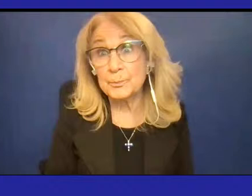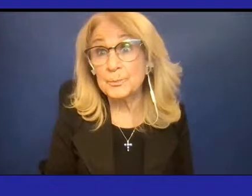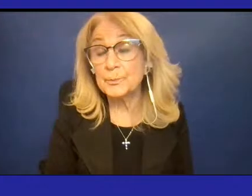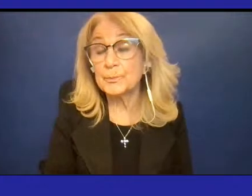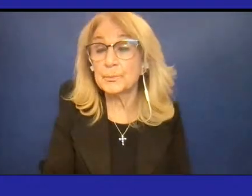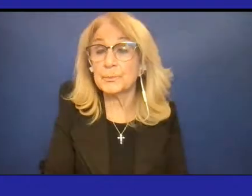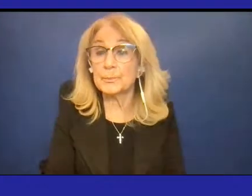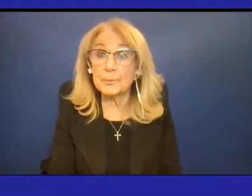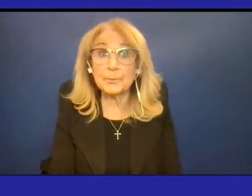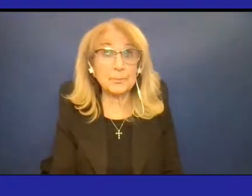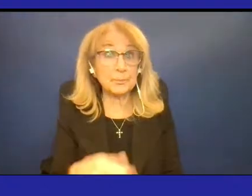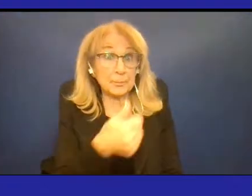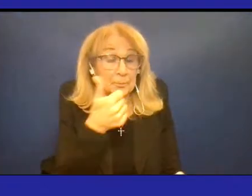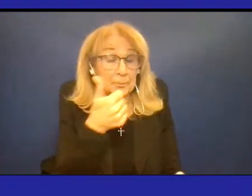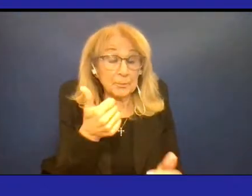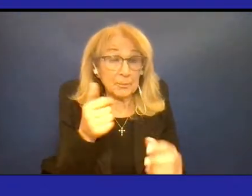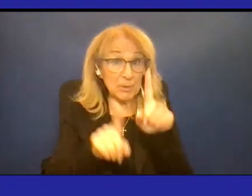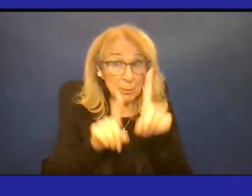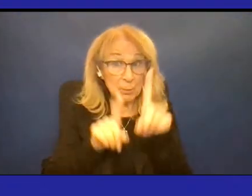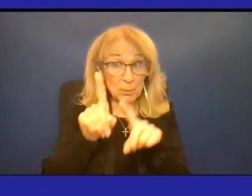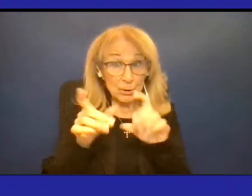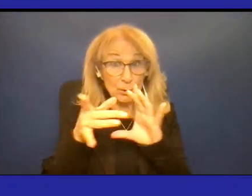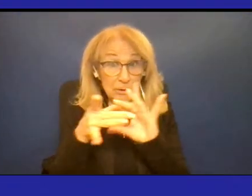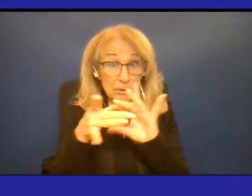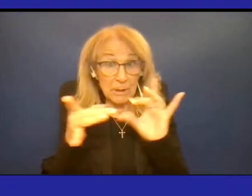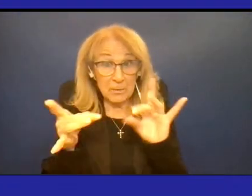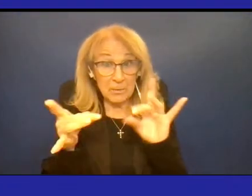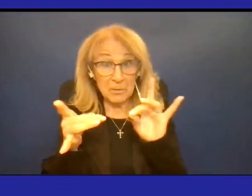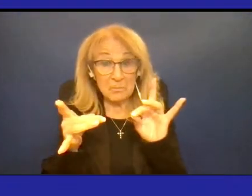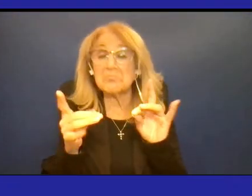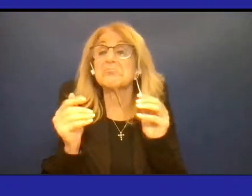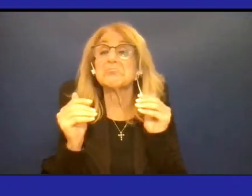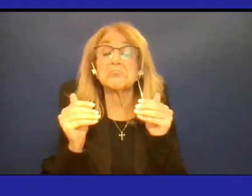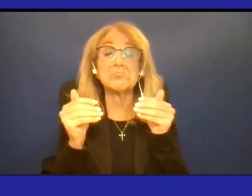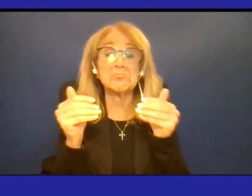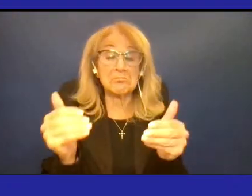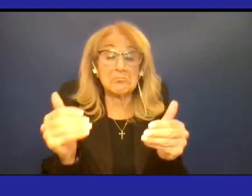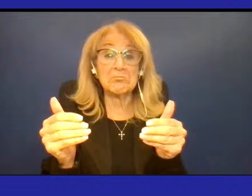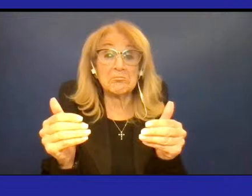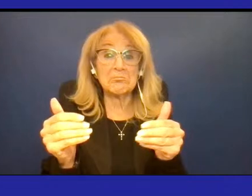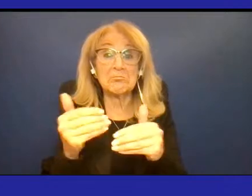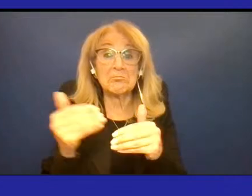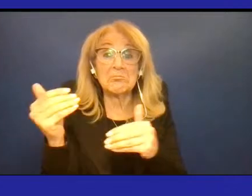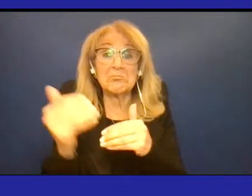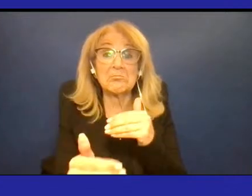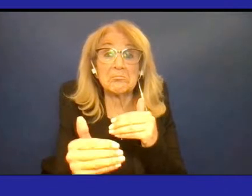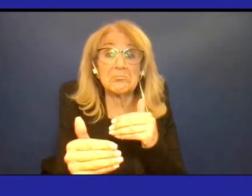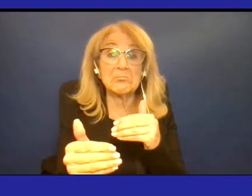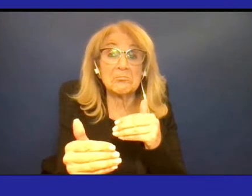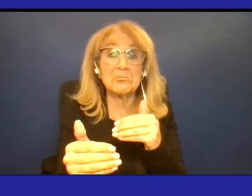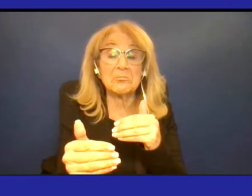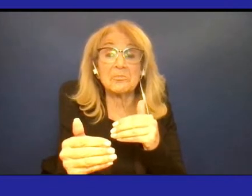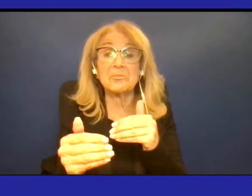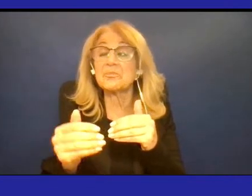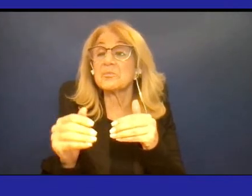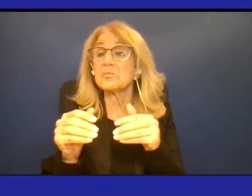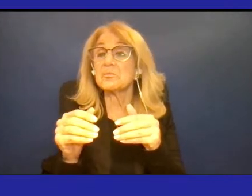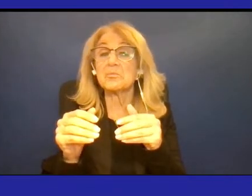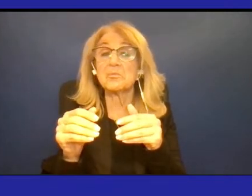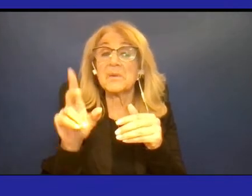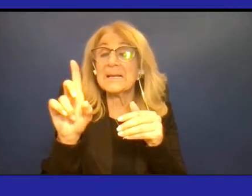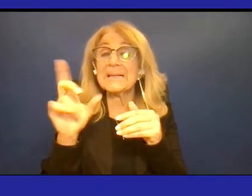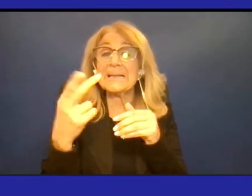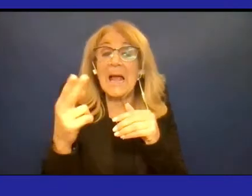Any other questions or comments? Then let's move on to the debt system dashboard and the trends for